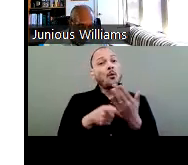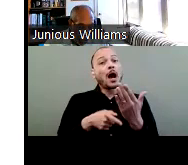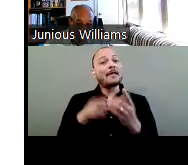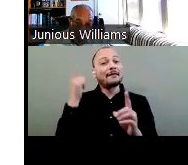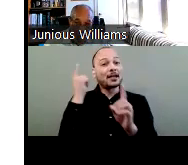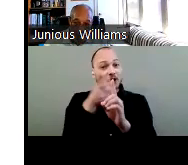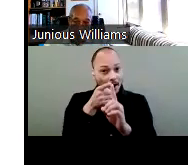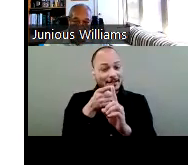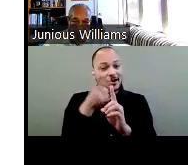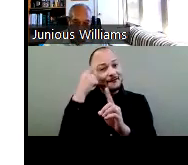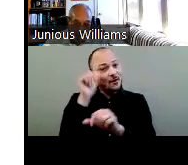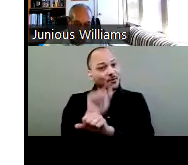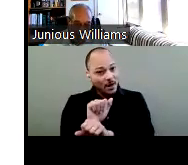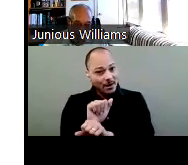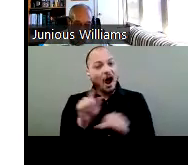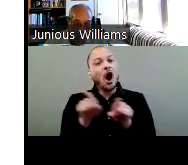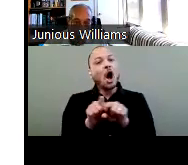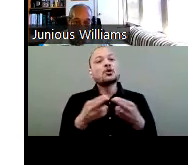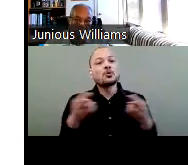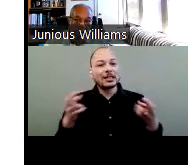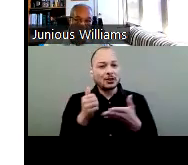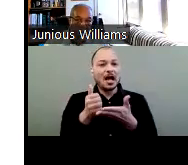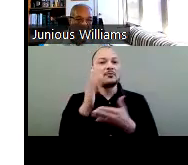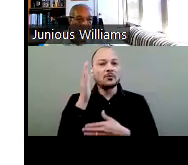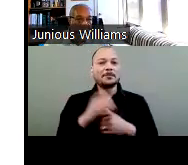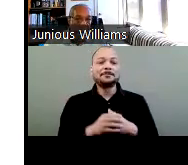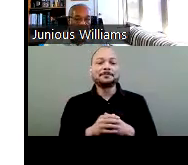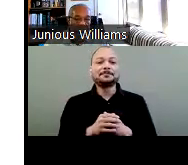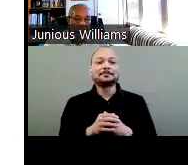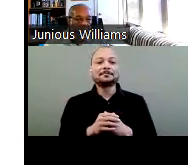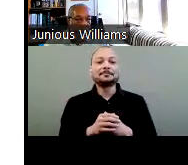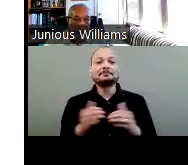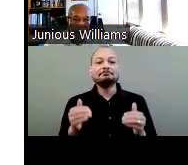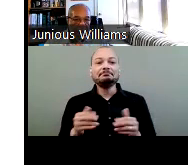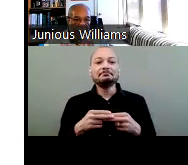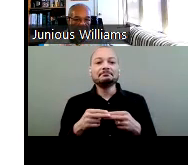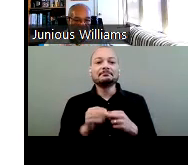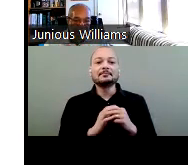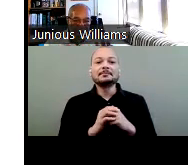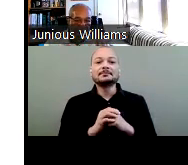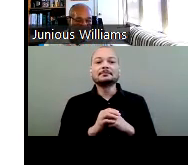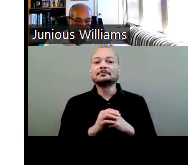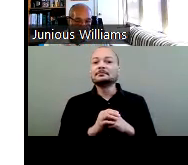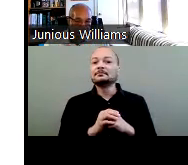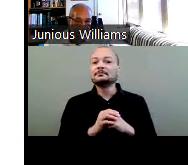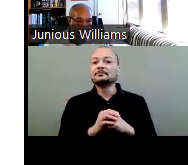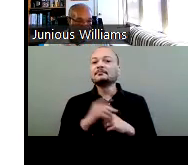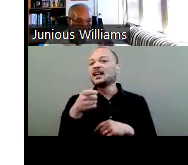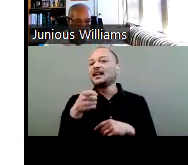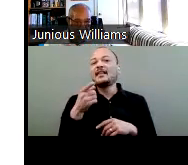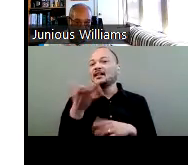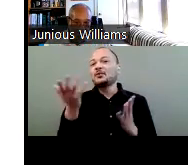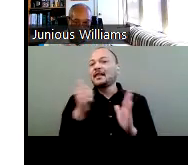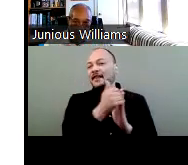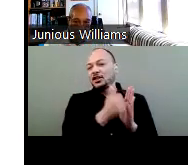for the work, as well as some resources that will help you. Next slide. Next slide's just the agenda, and